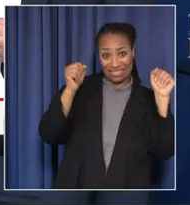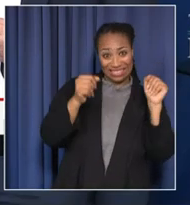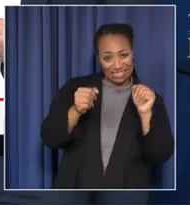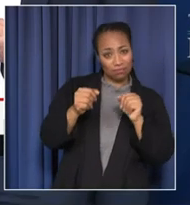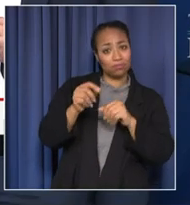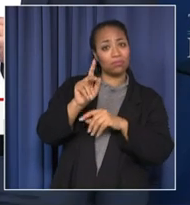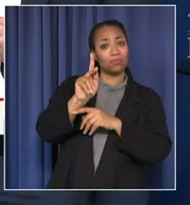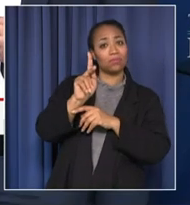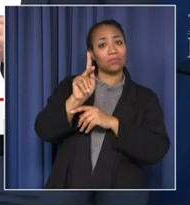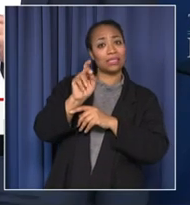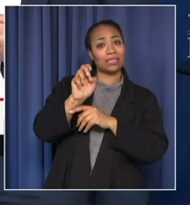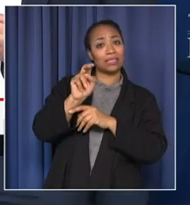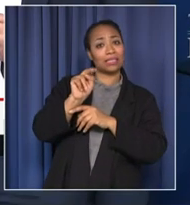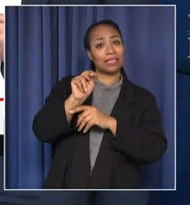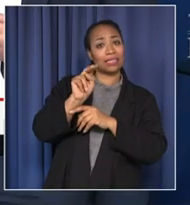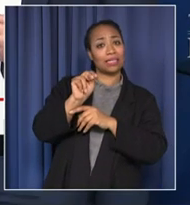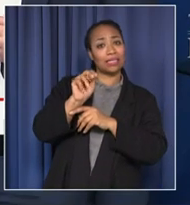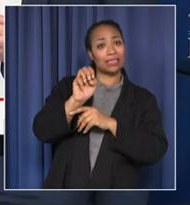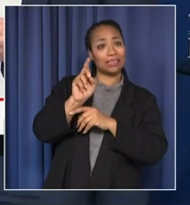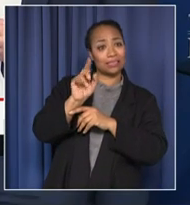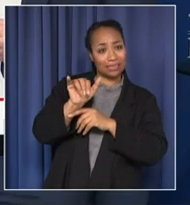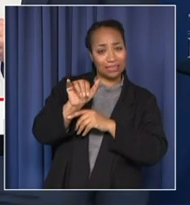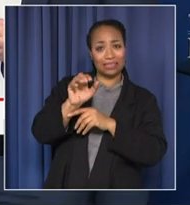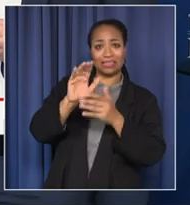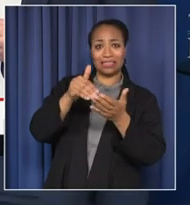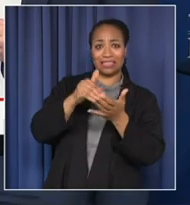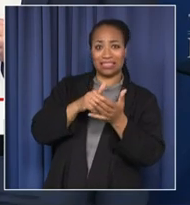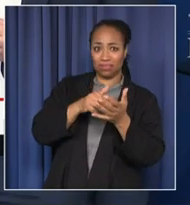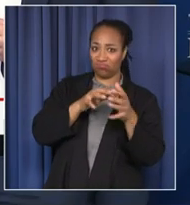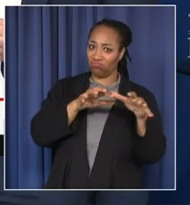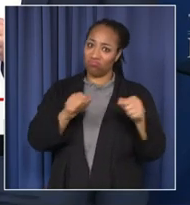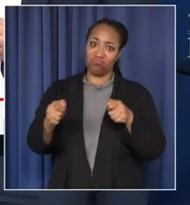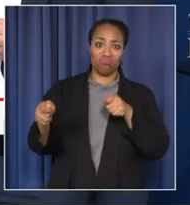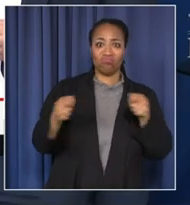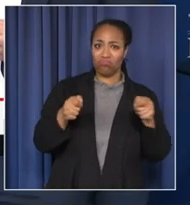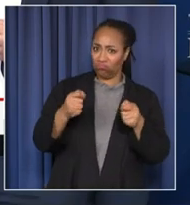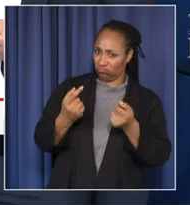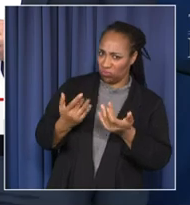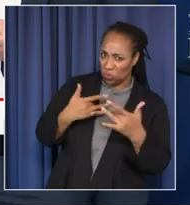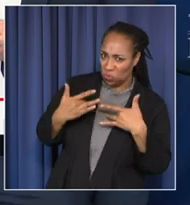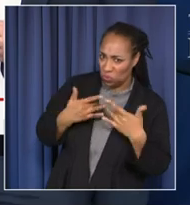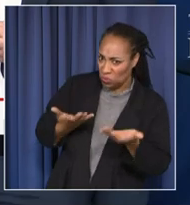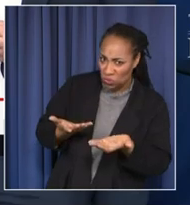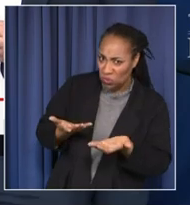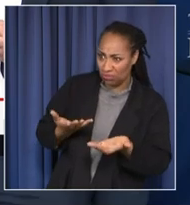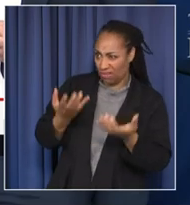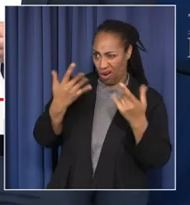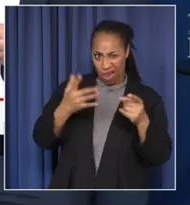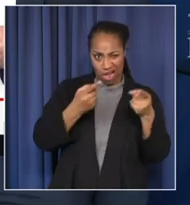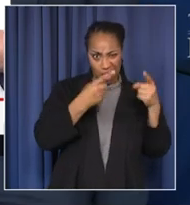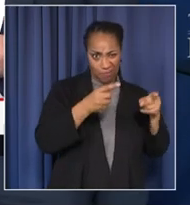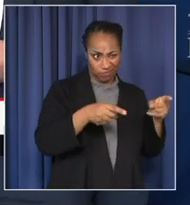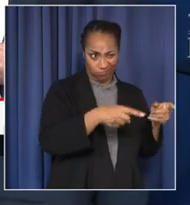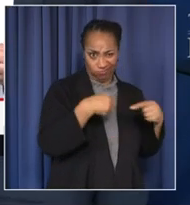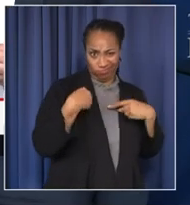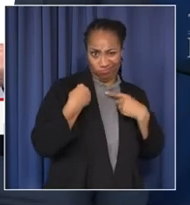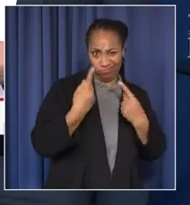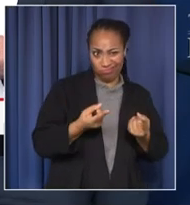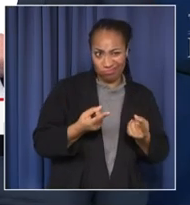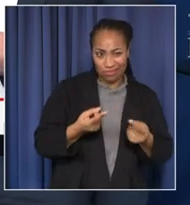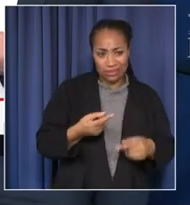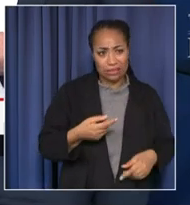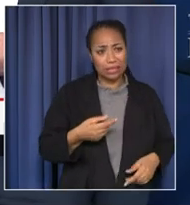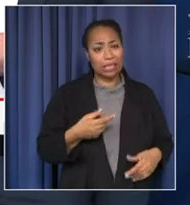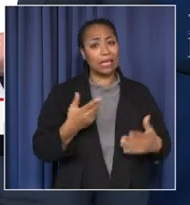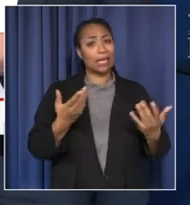happening there, the events that are already happening there, the move on the board, and the resignations that have happened? Well,